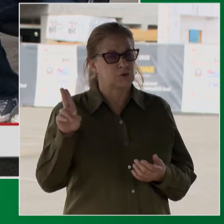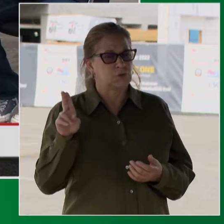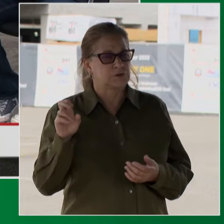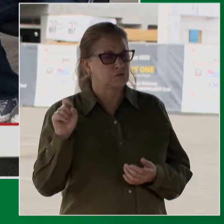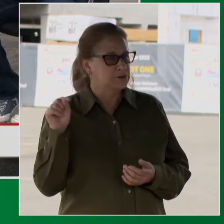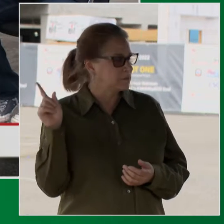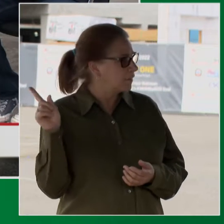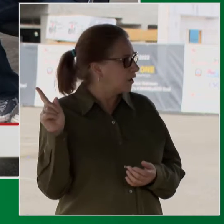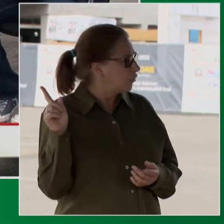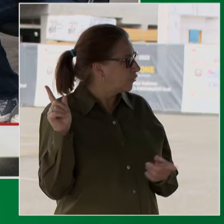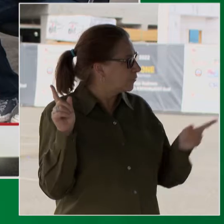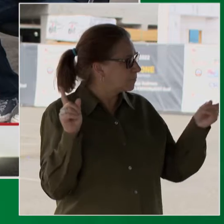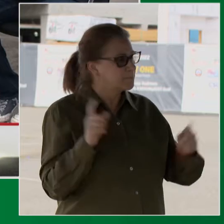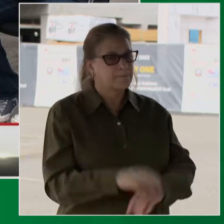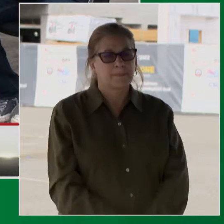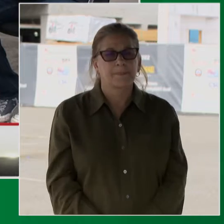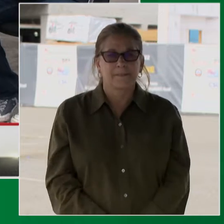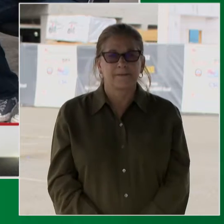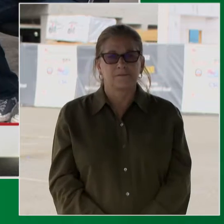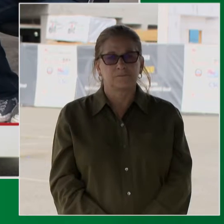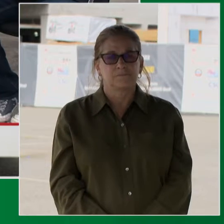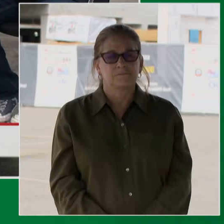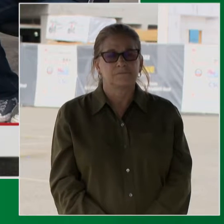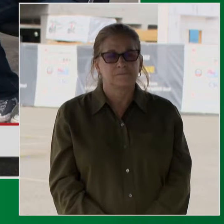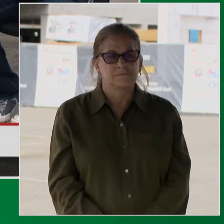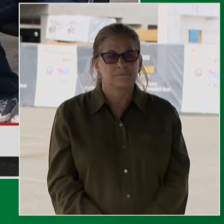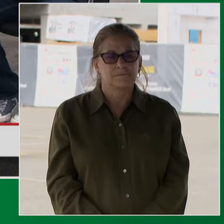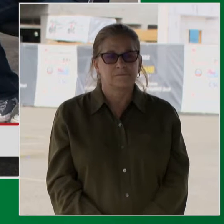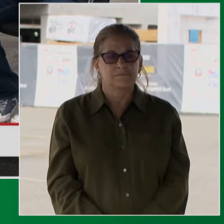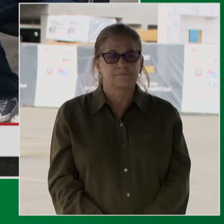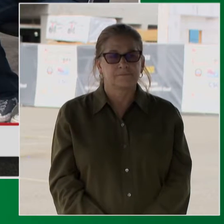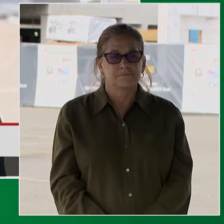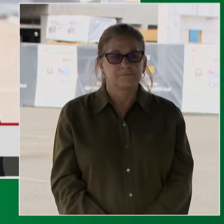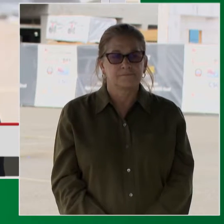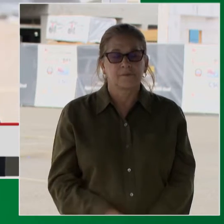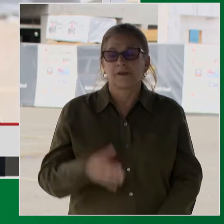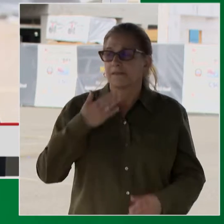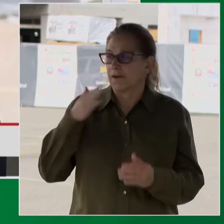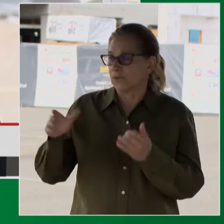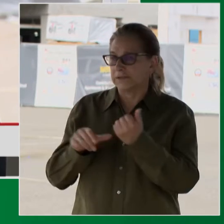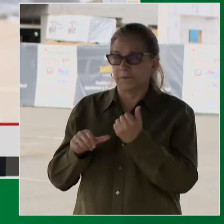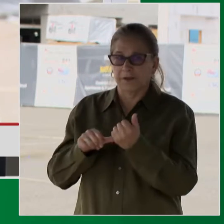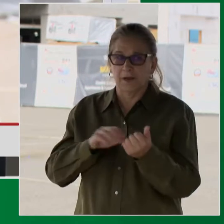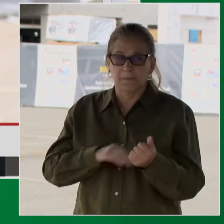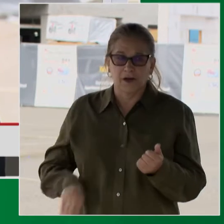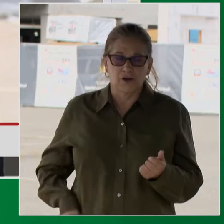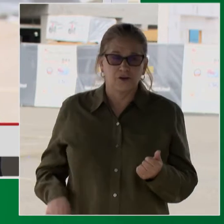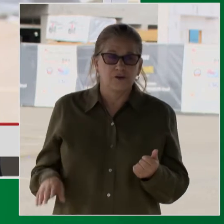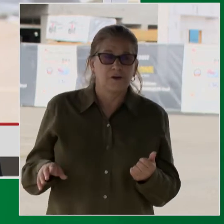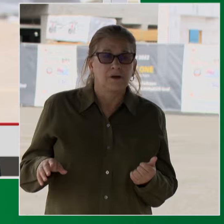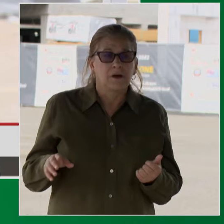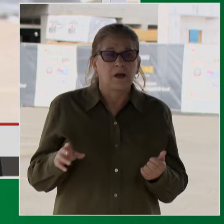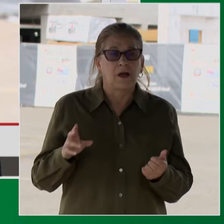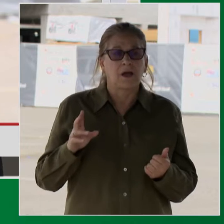Councilmember Nadeau's support. Certainly. Thanks, Deputy Mayor, for using the word upflum. I appreciate you starting with